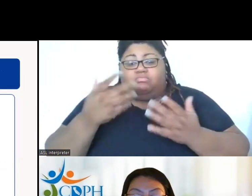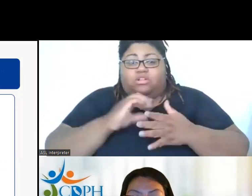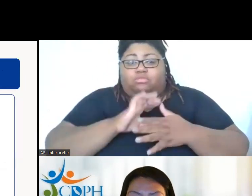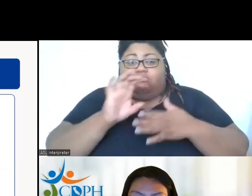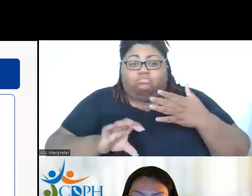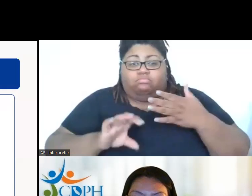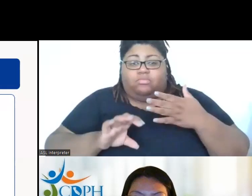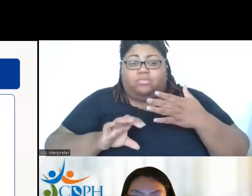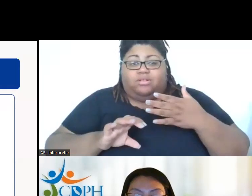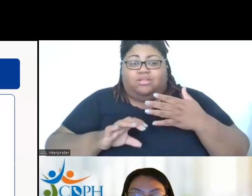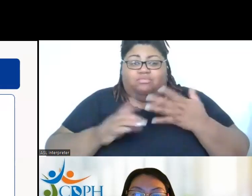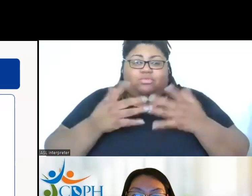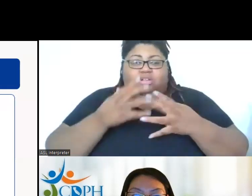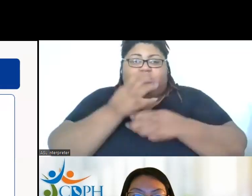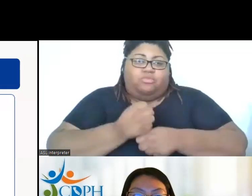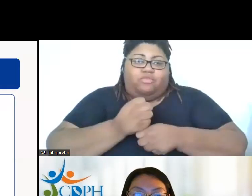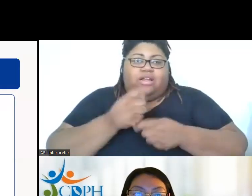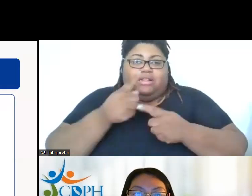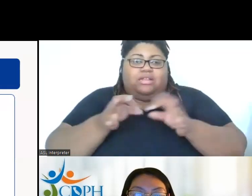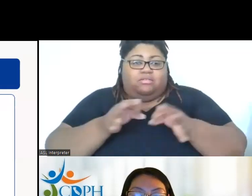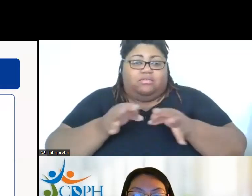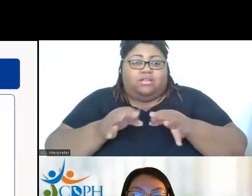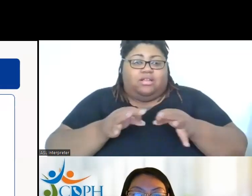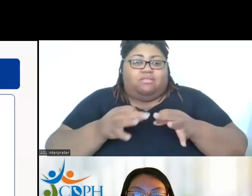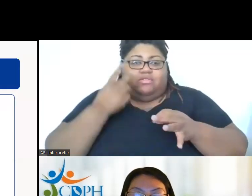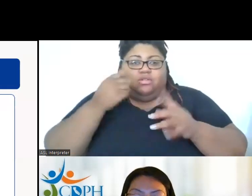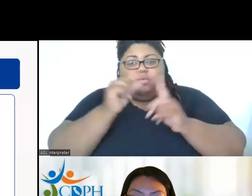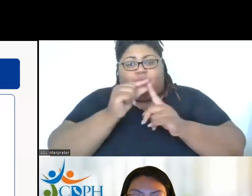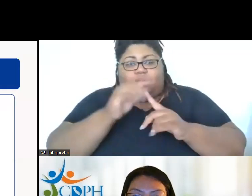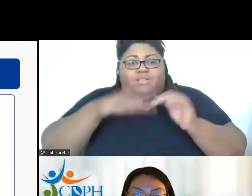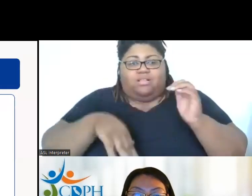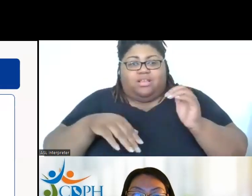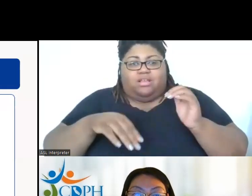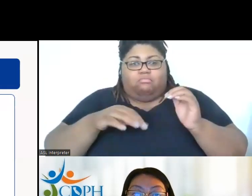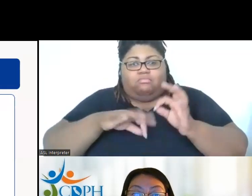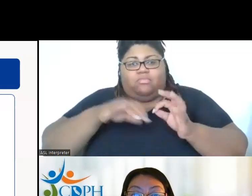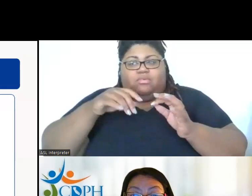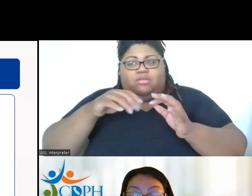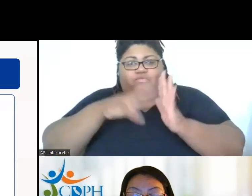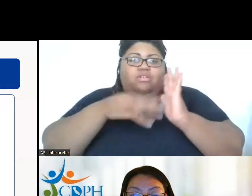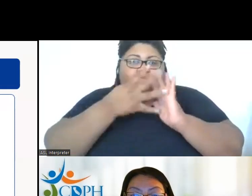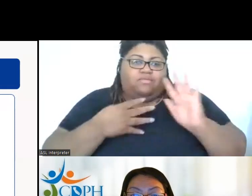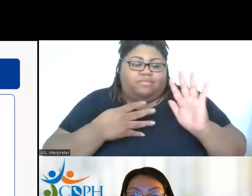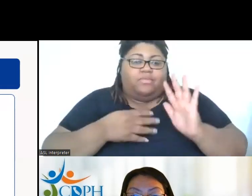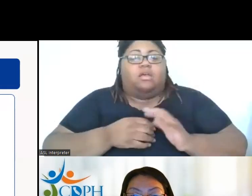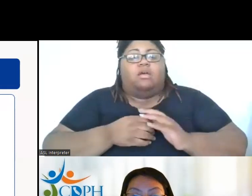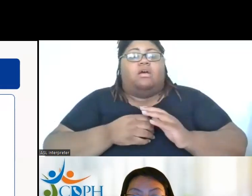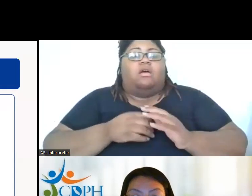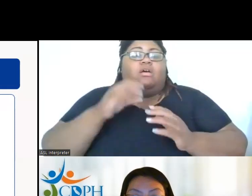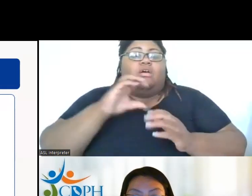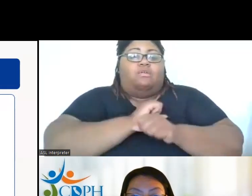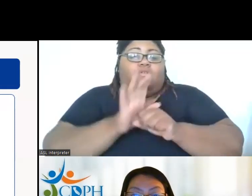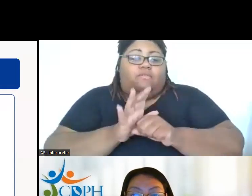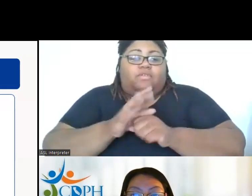if it's easier to see in words over figures, COVID transmission still remains mixed, even though we're seeing the